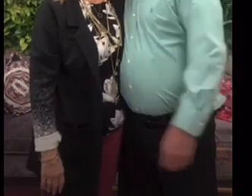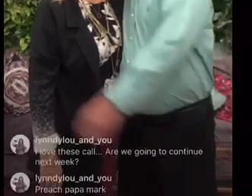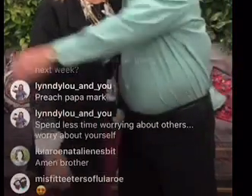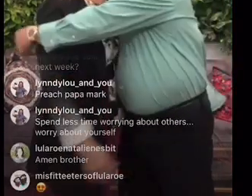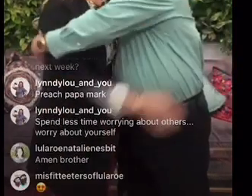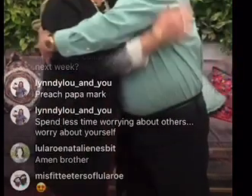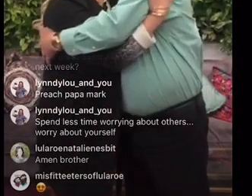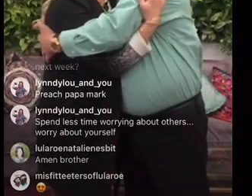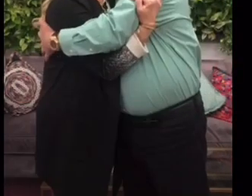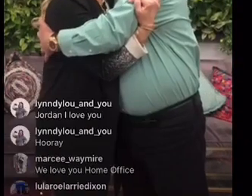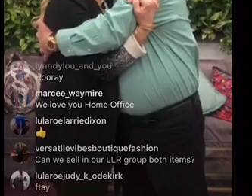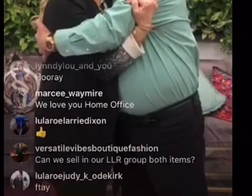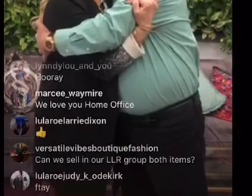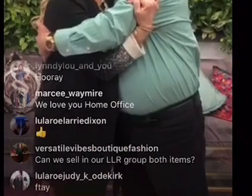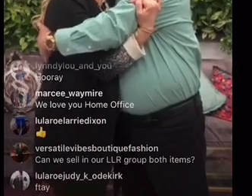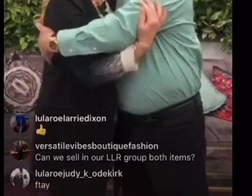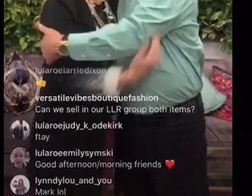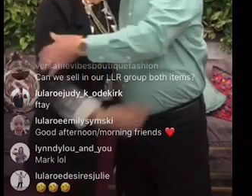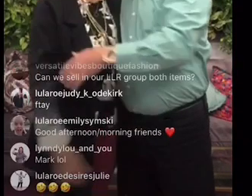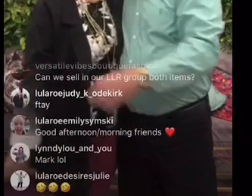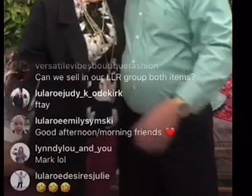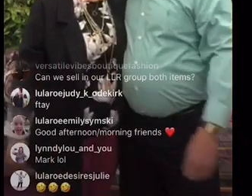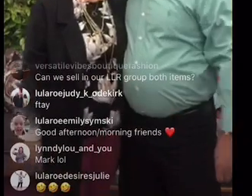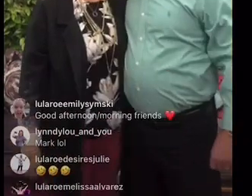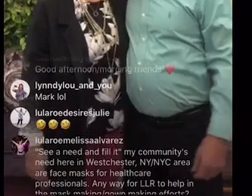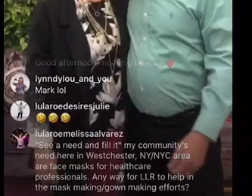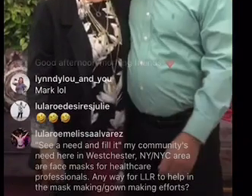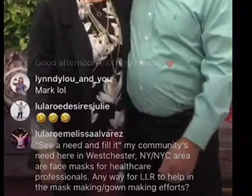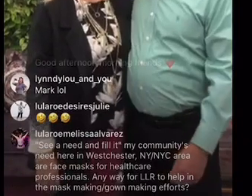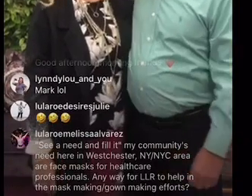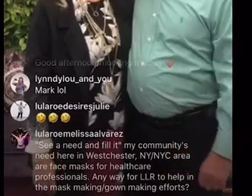kiss. It's okay. We're married. It's allowed.